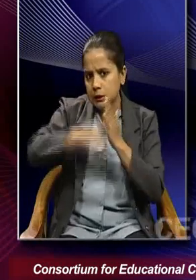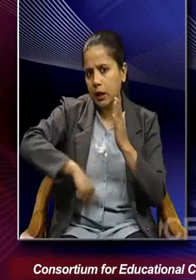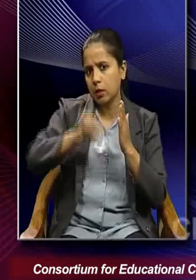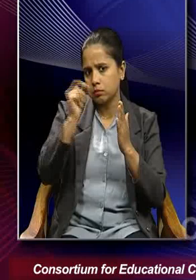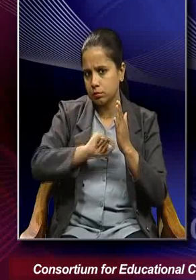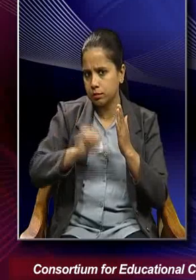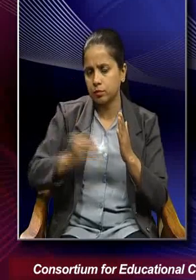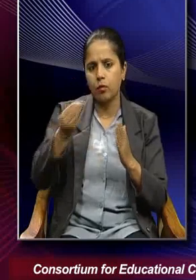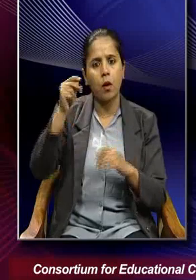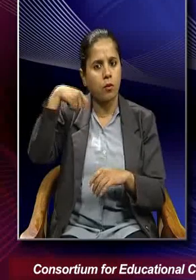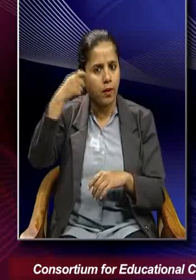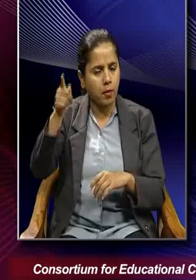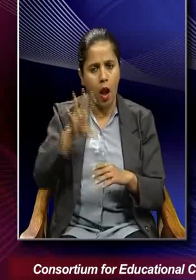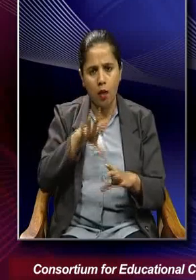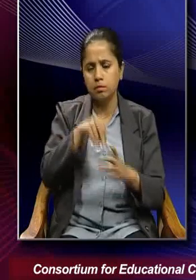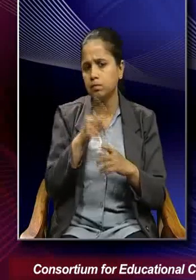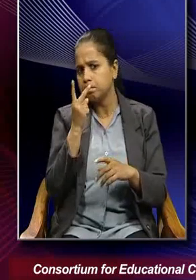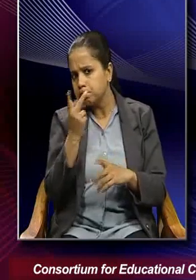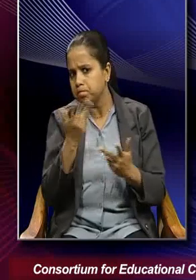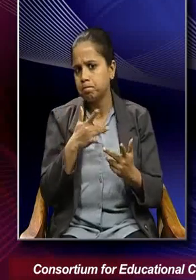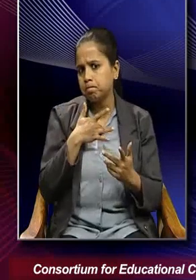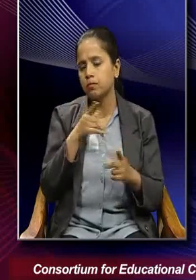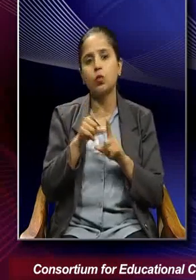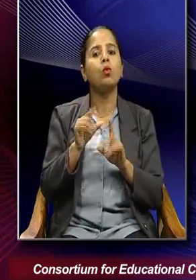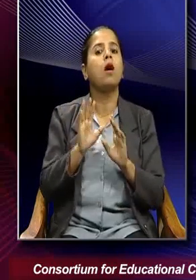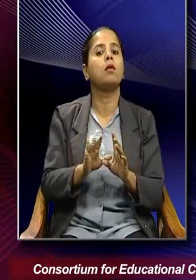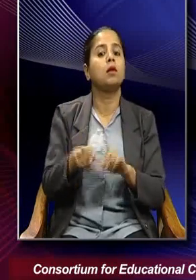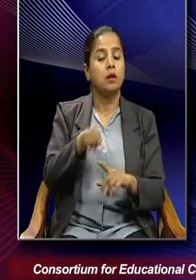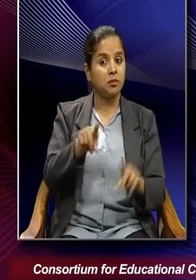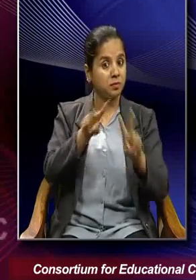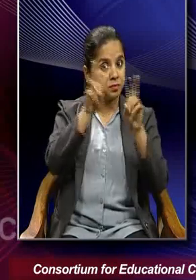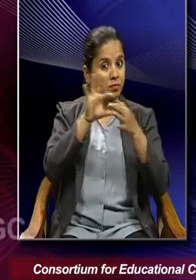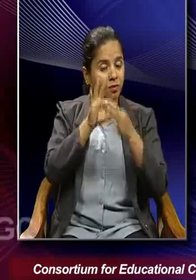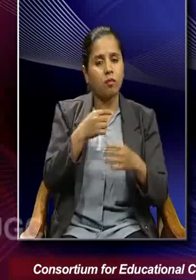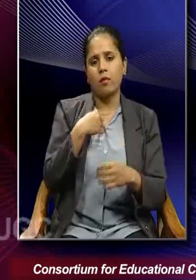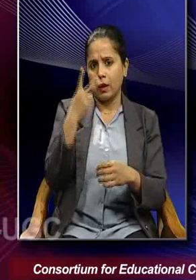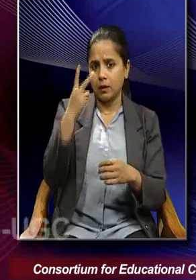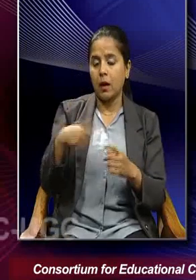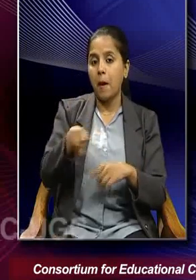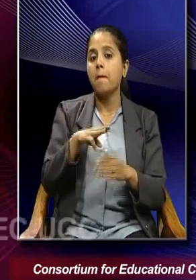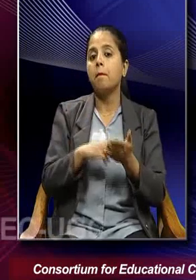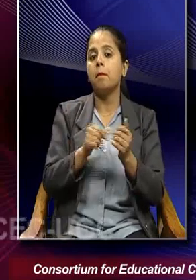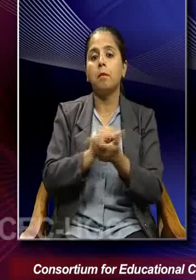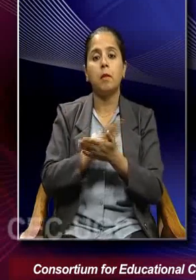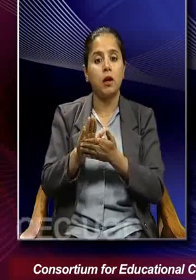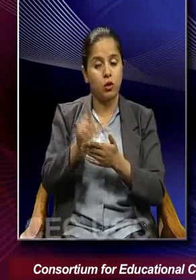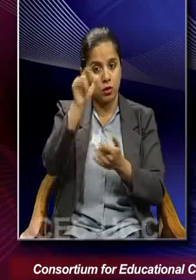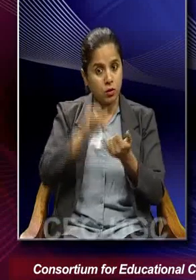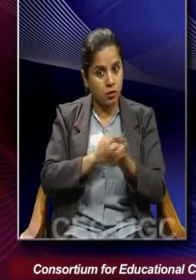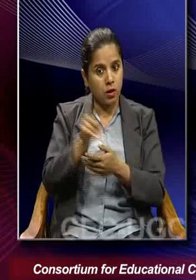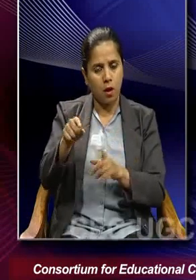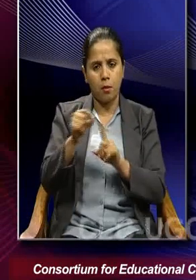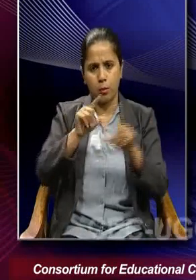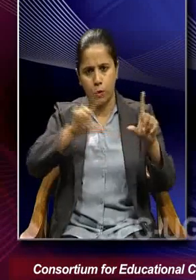of the films as well. And in this context, when we try to see Mahesh Bhatt as a